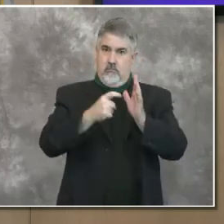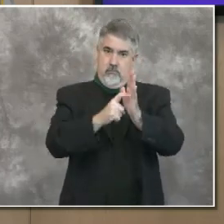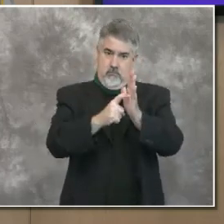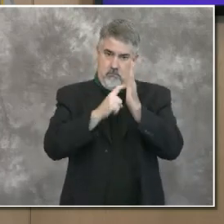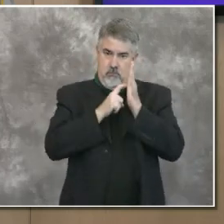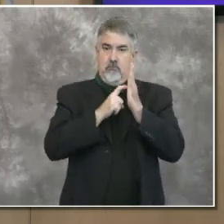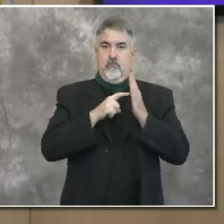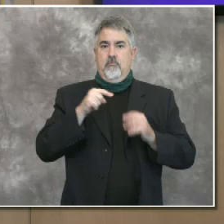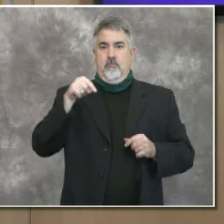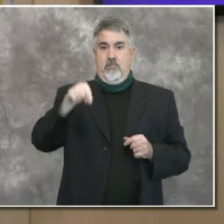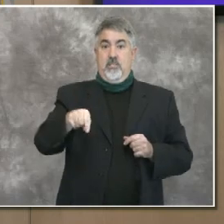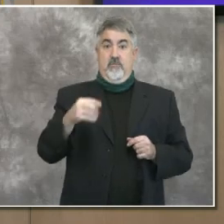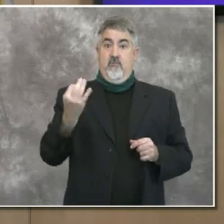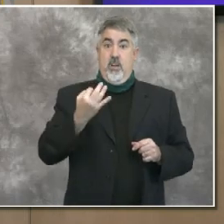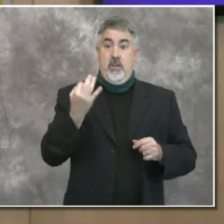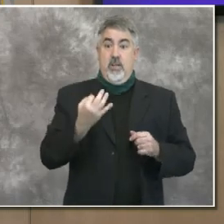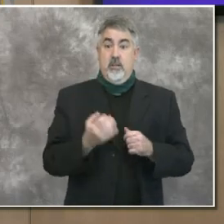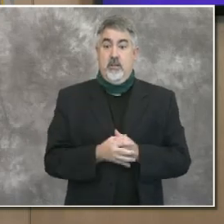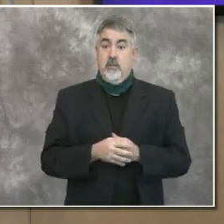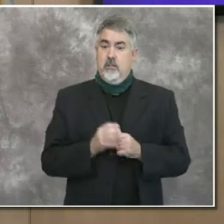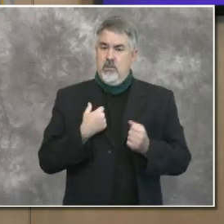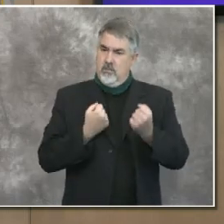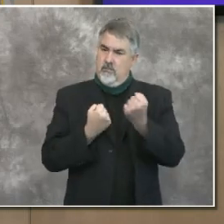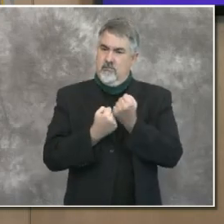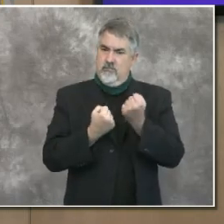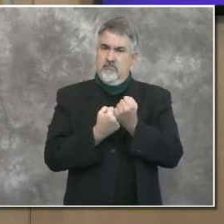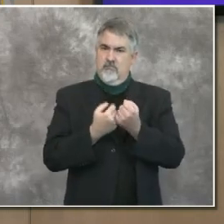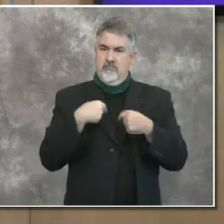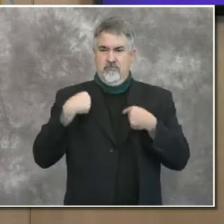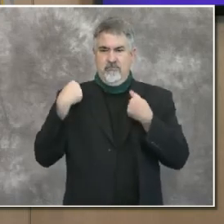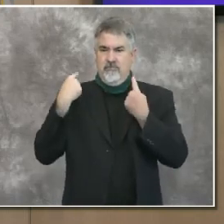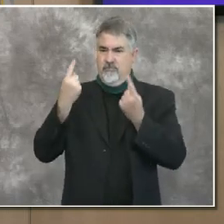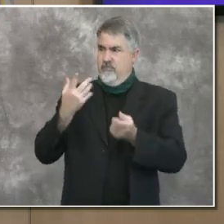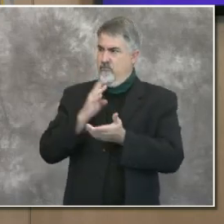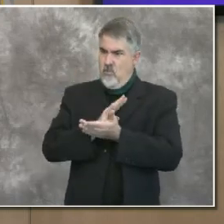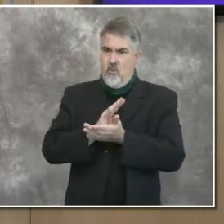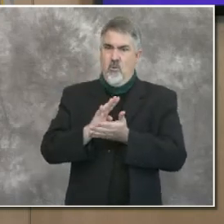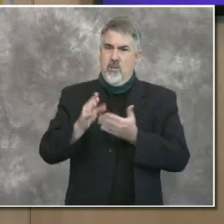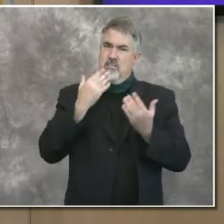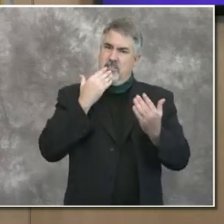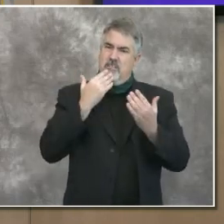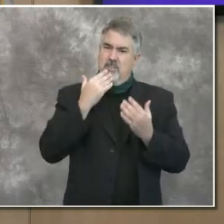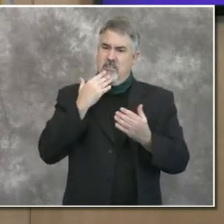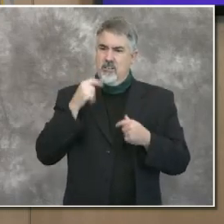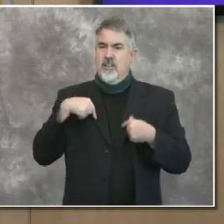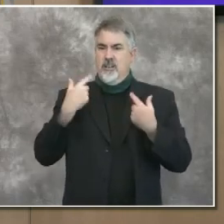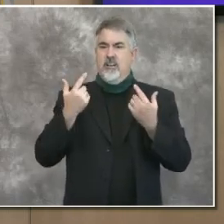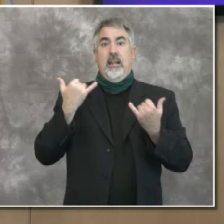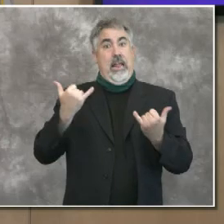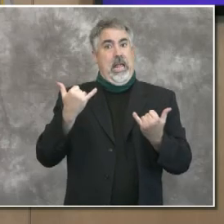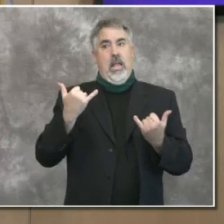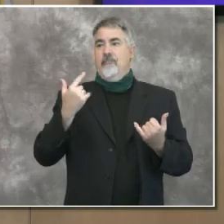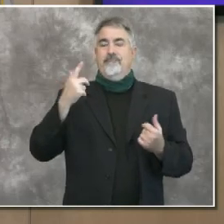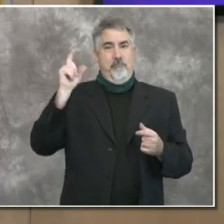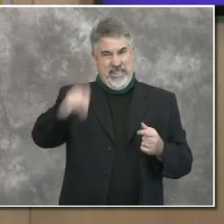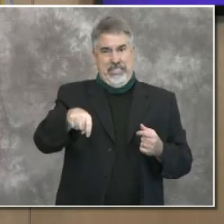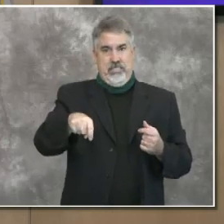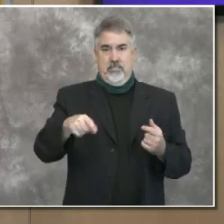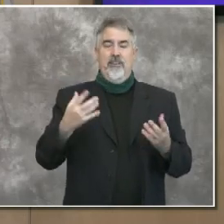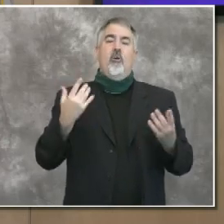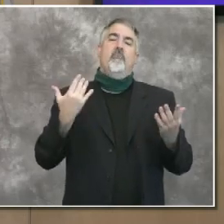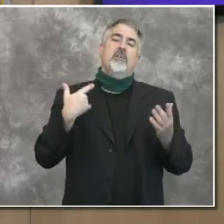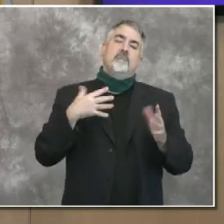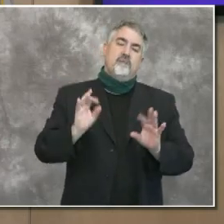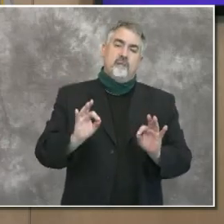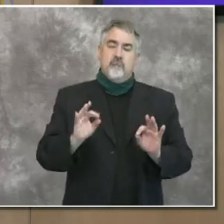been advocating and preaching over these last couple of weeks. We are directing that when you go outside, you